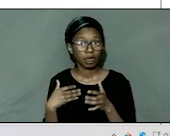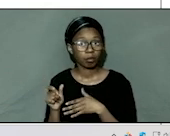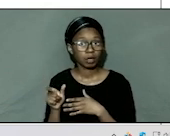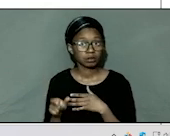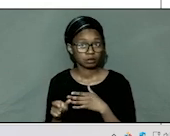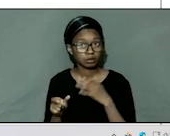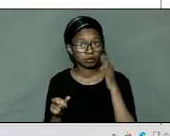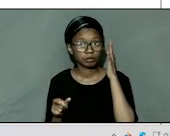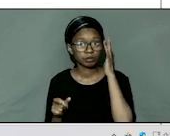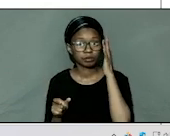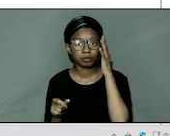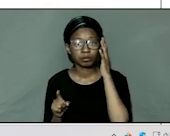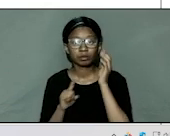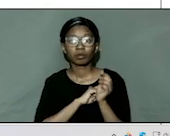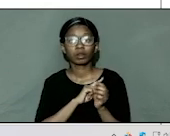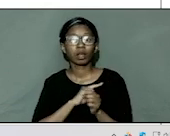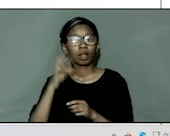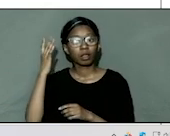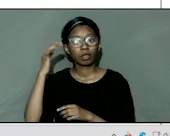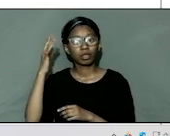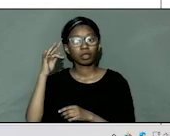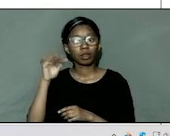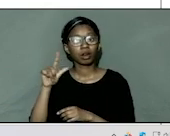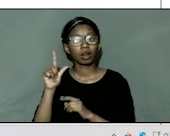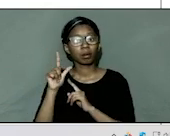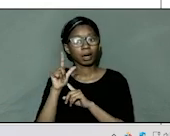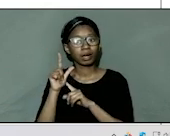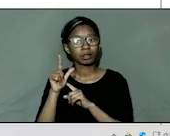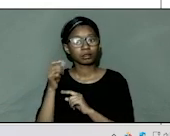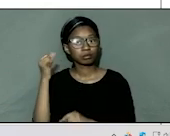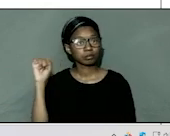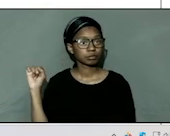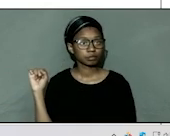Why is the theory of Lamarck rejected?